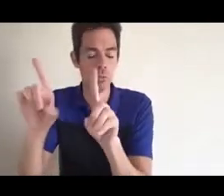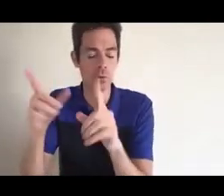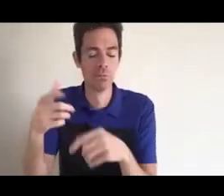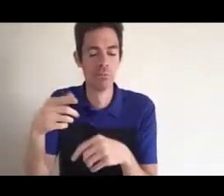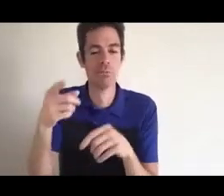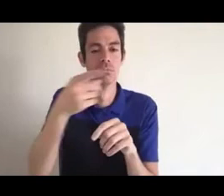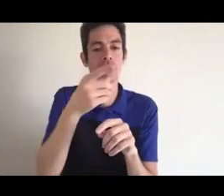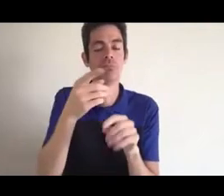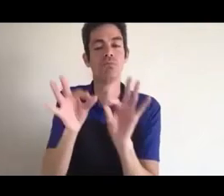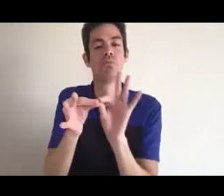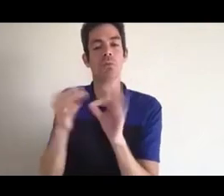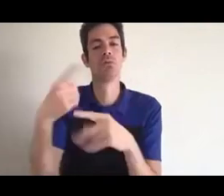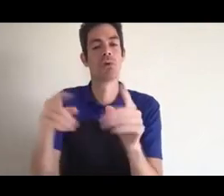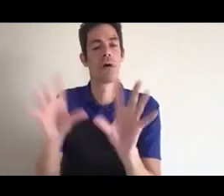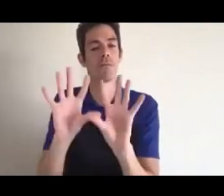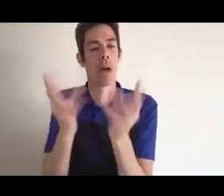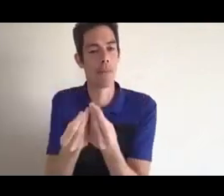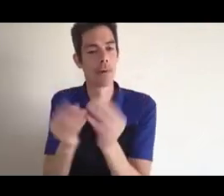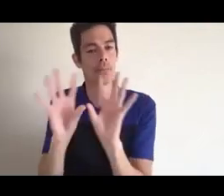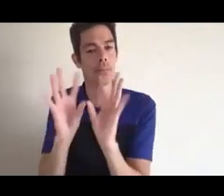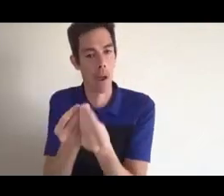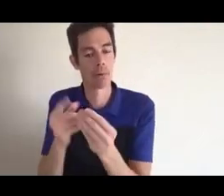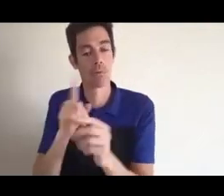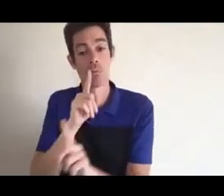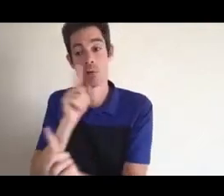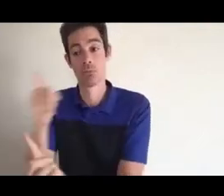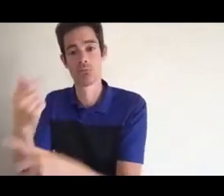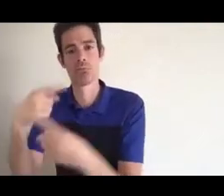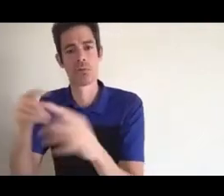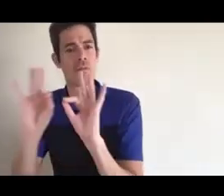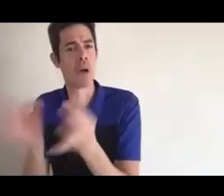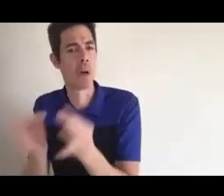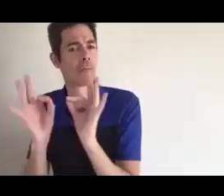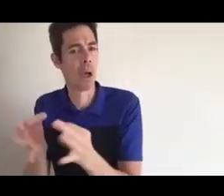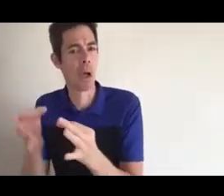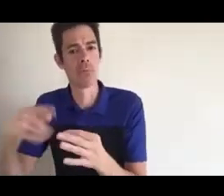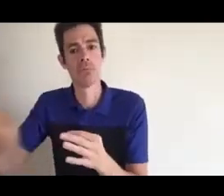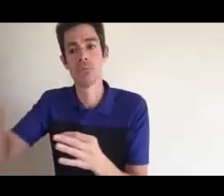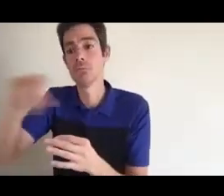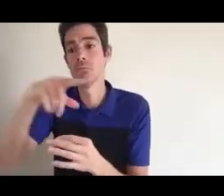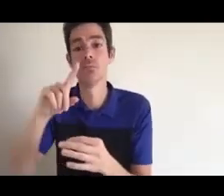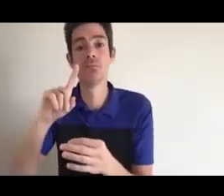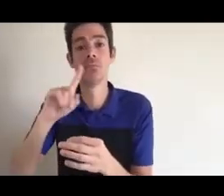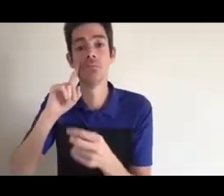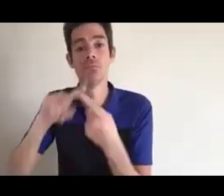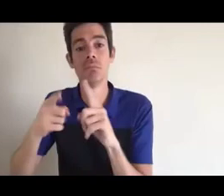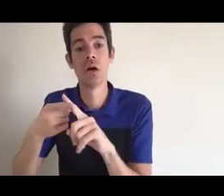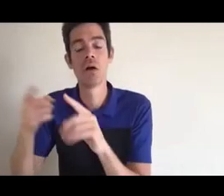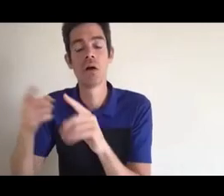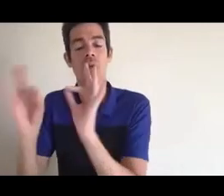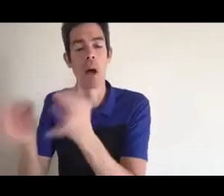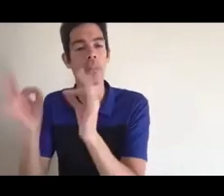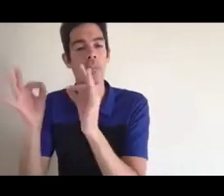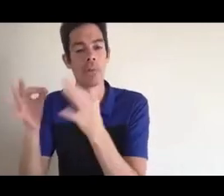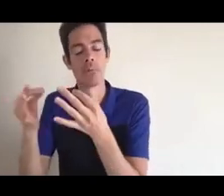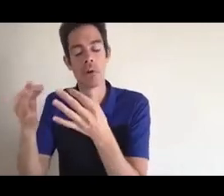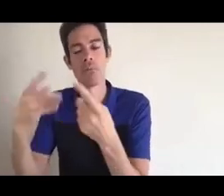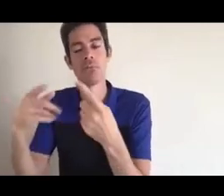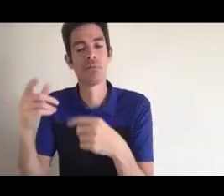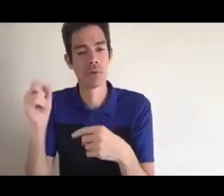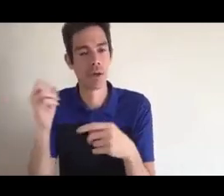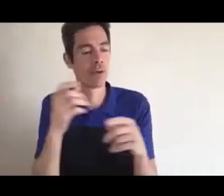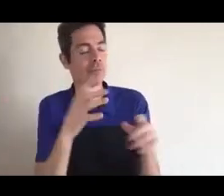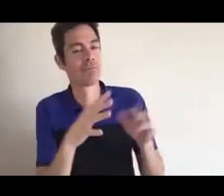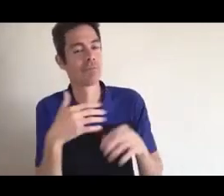interpreter, for their education. And so they would sign family. And so with an F, and so some